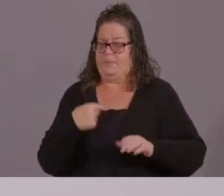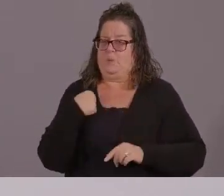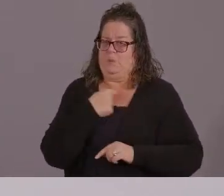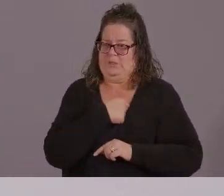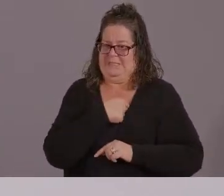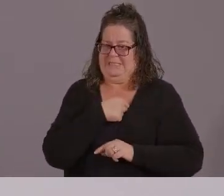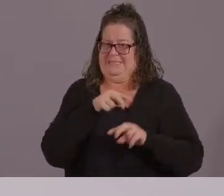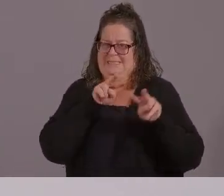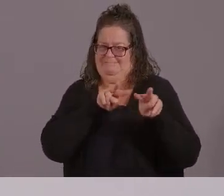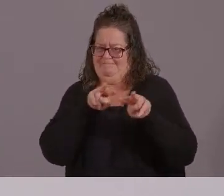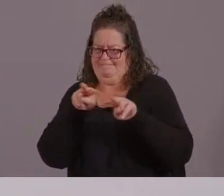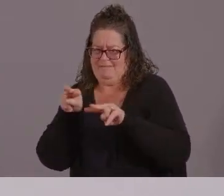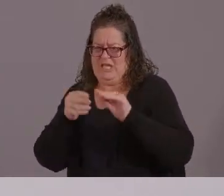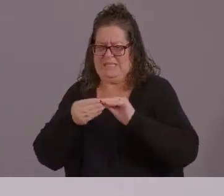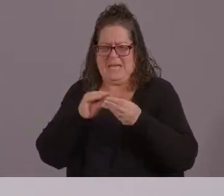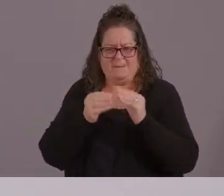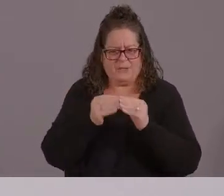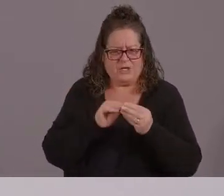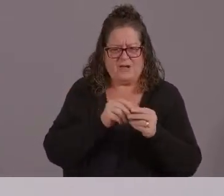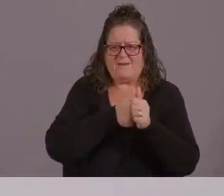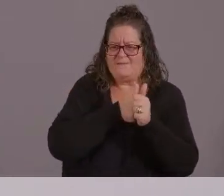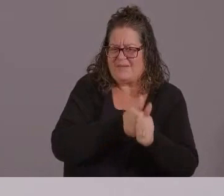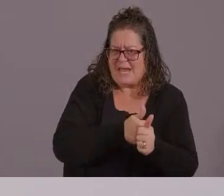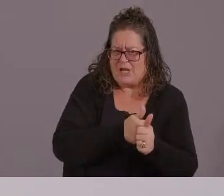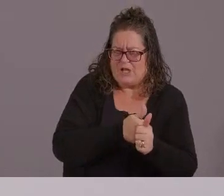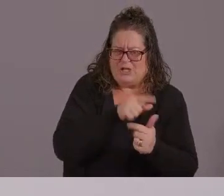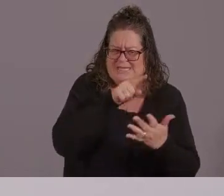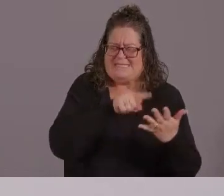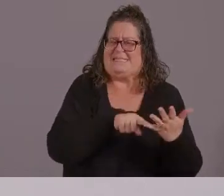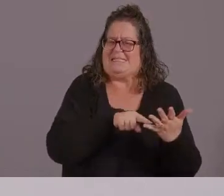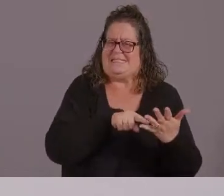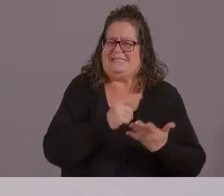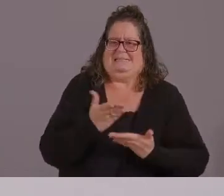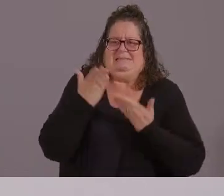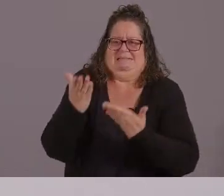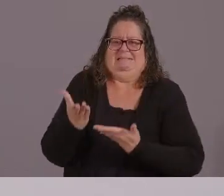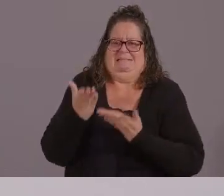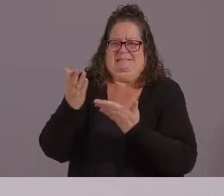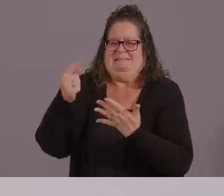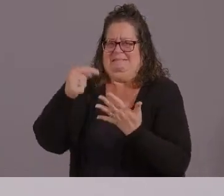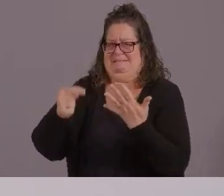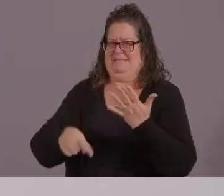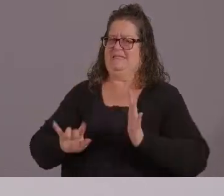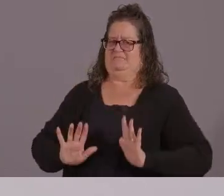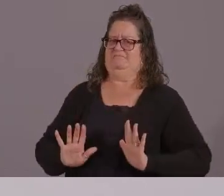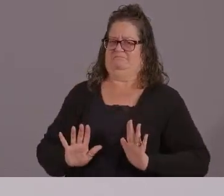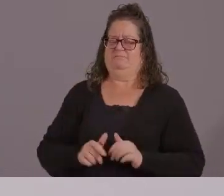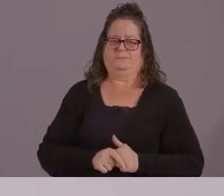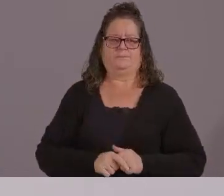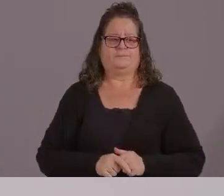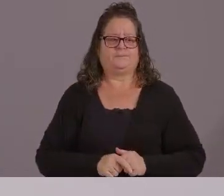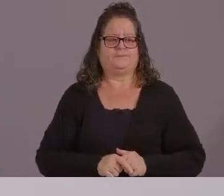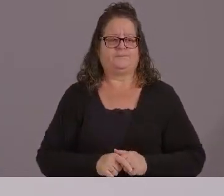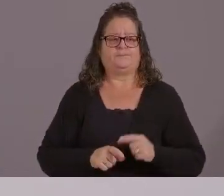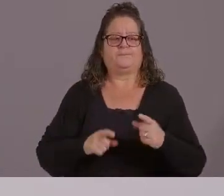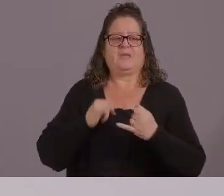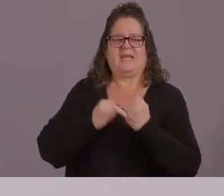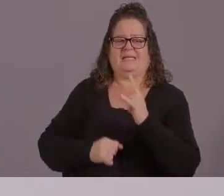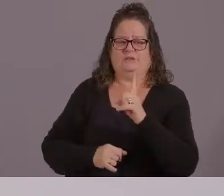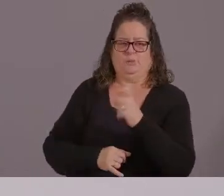data. And just final question. It's been a long year plus of this